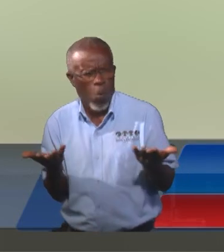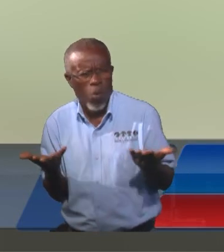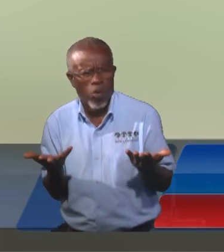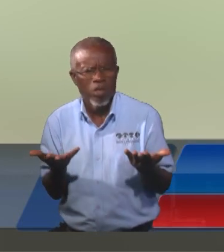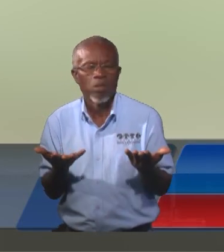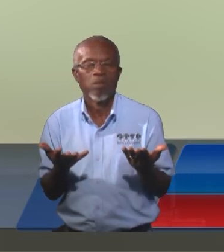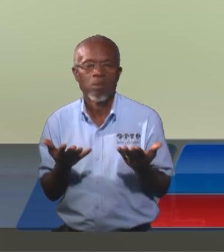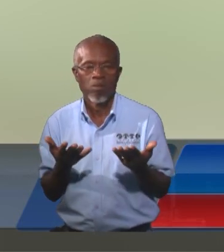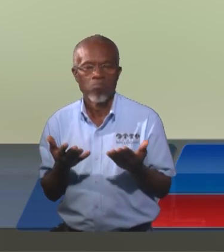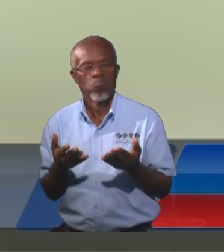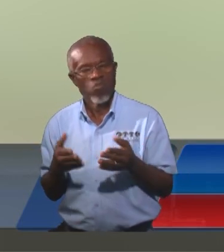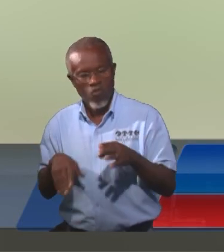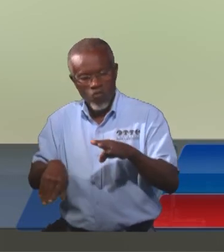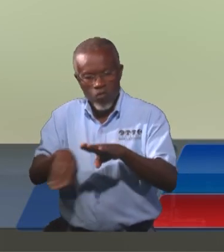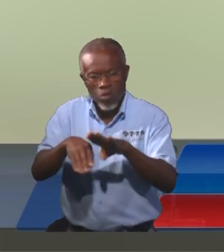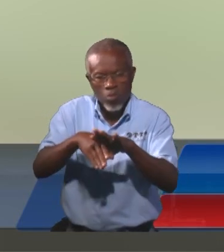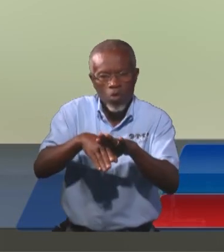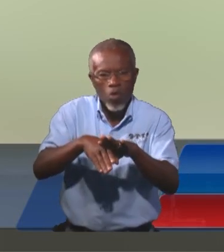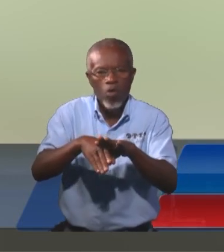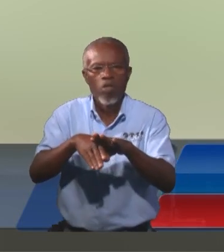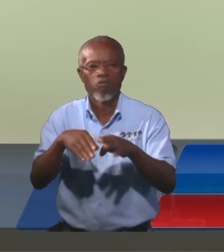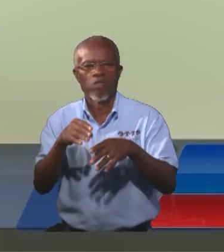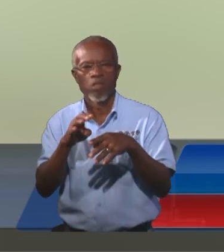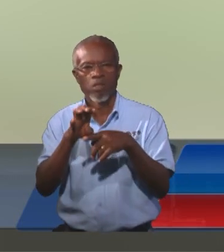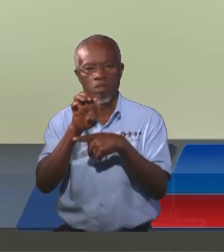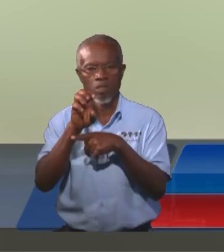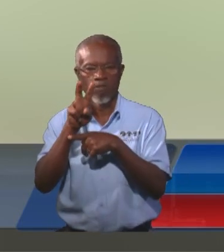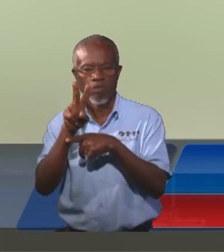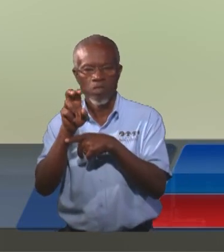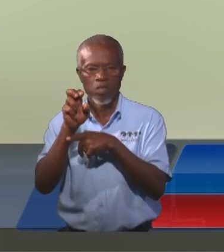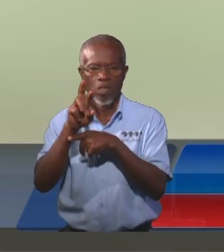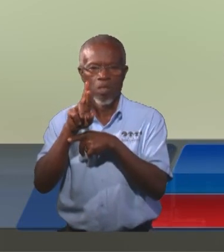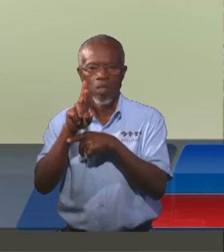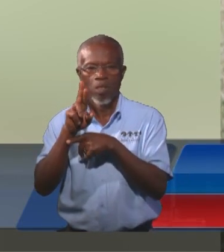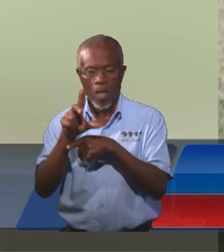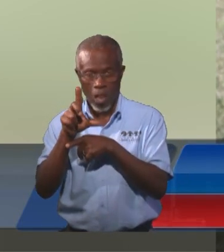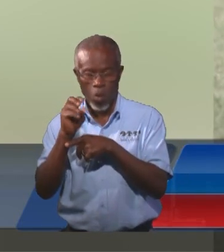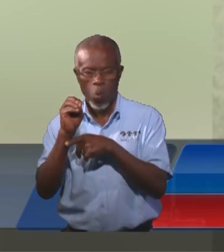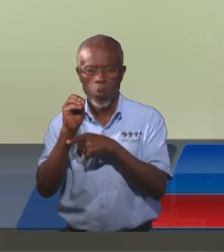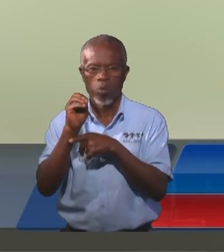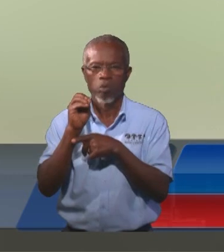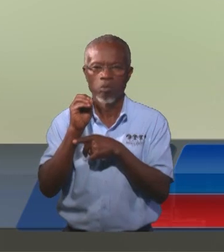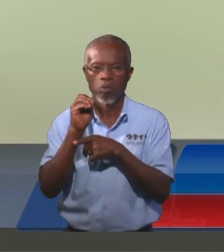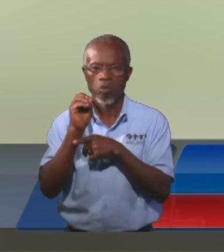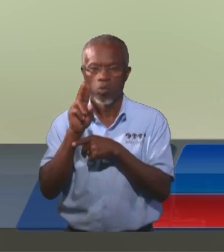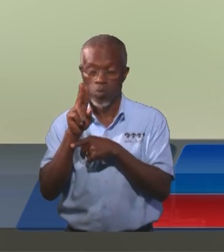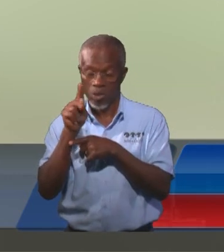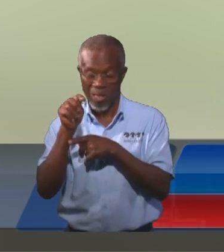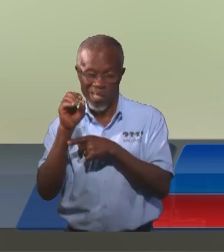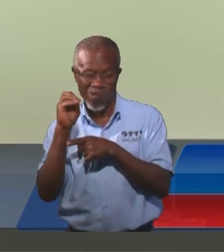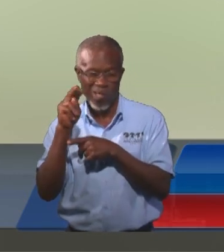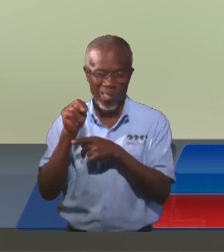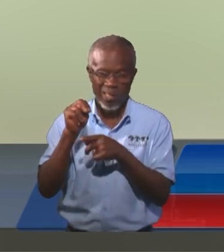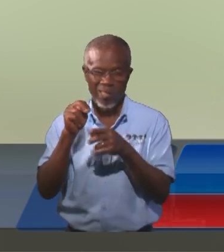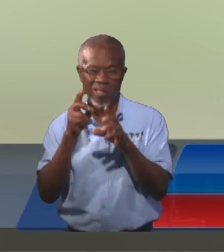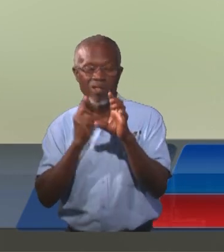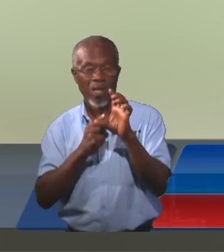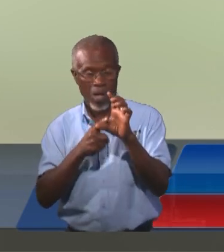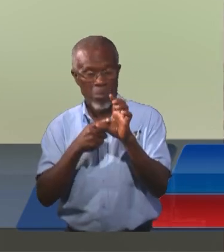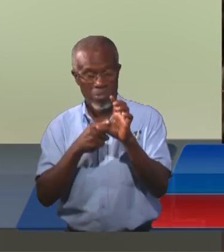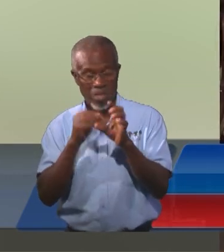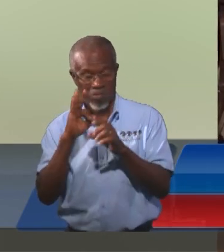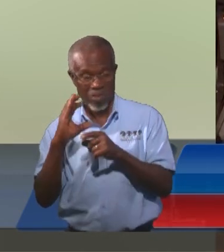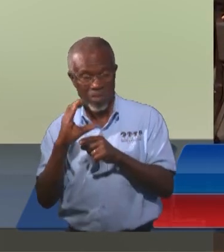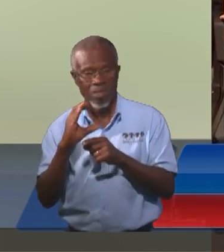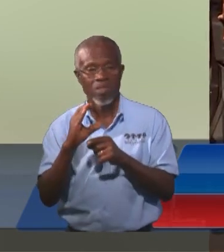the Evolution Football Club. That's a club based in Enable 500 Chigonas, and I also play music with the Trinidad